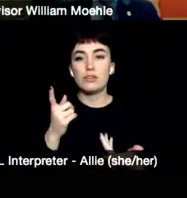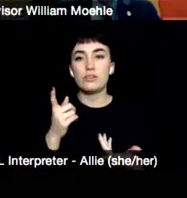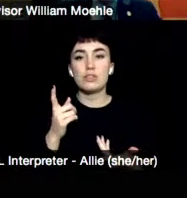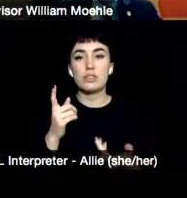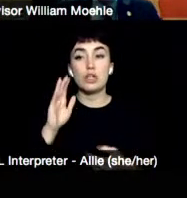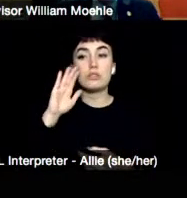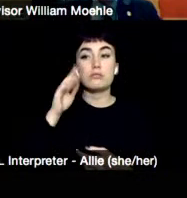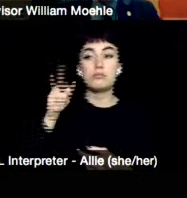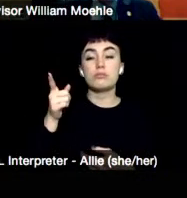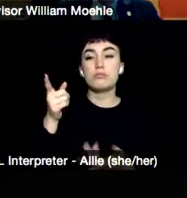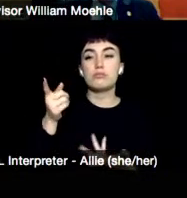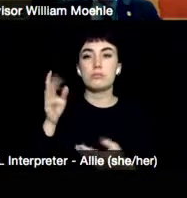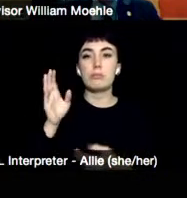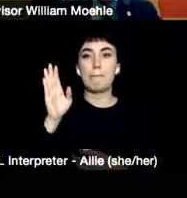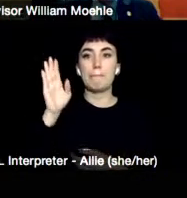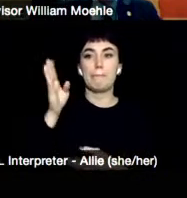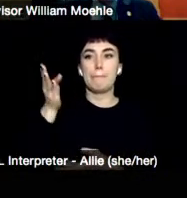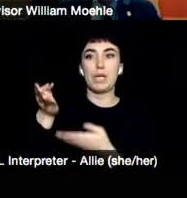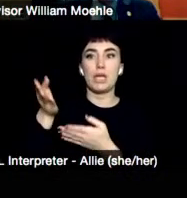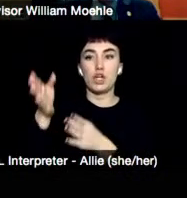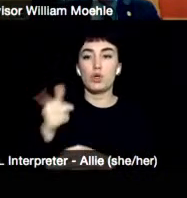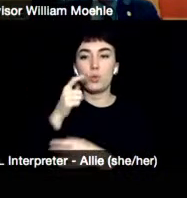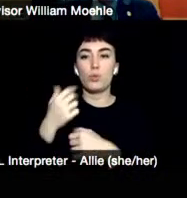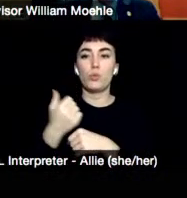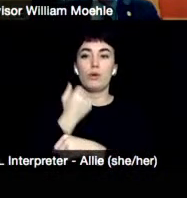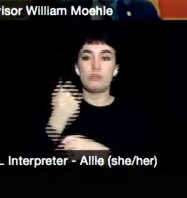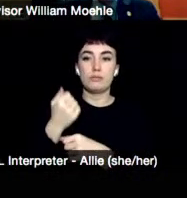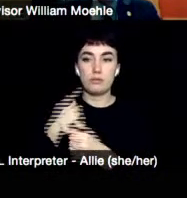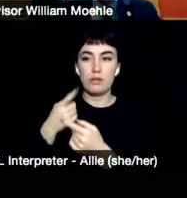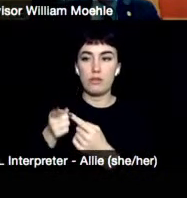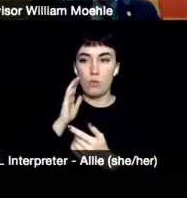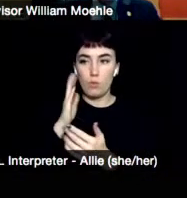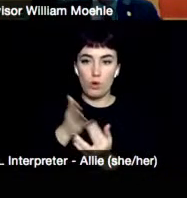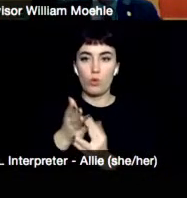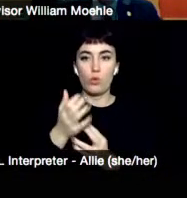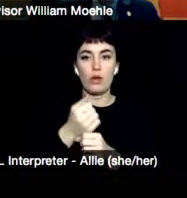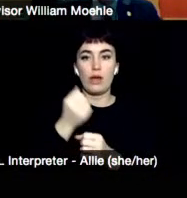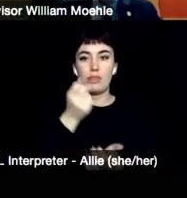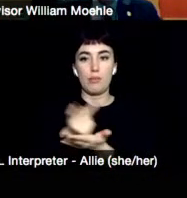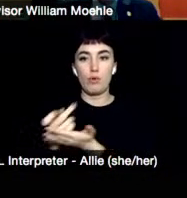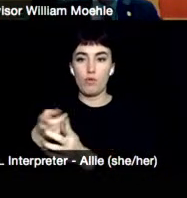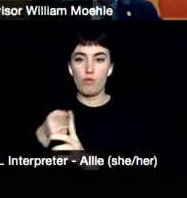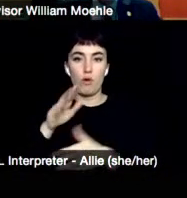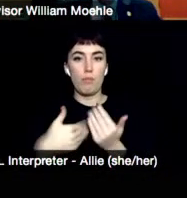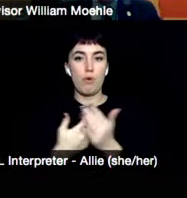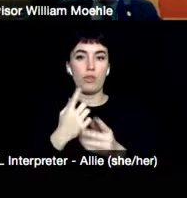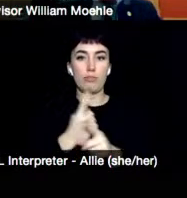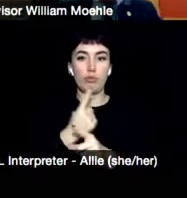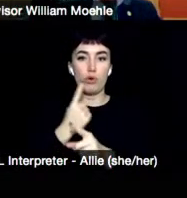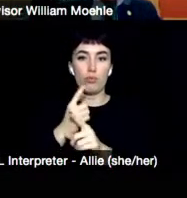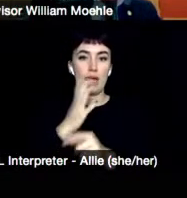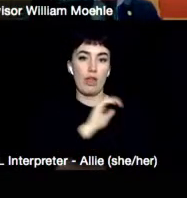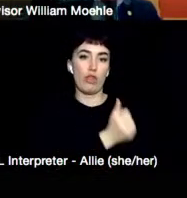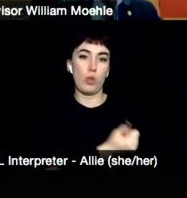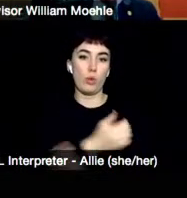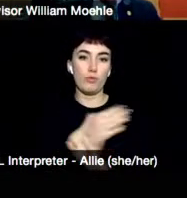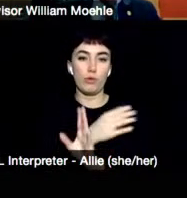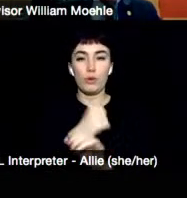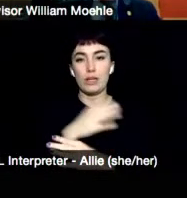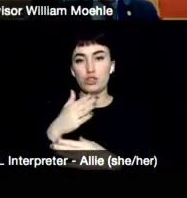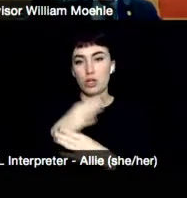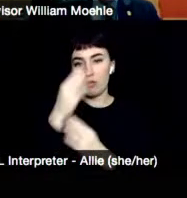who wins, and then we just have to go through and get that approval from all of the appropriate authorities before we can share the information.